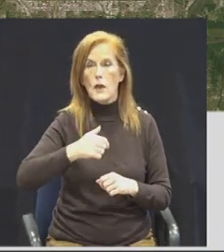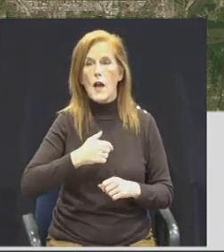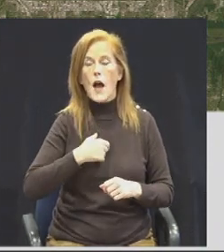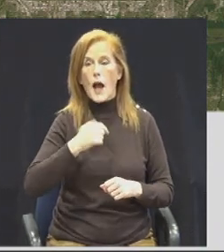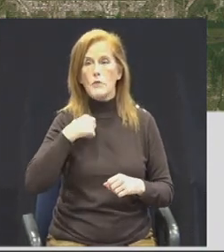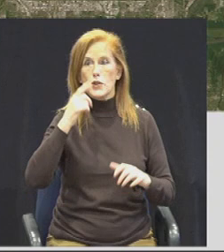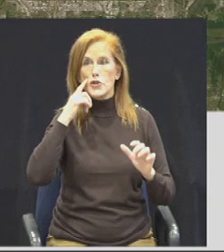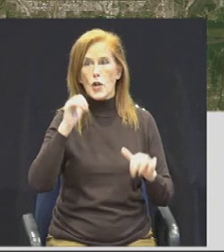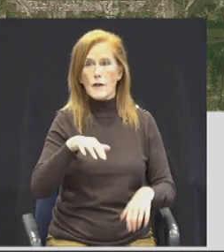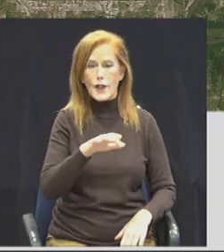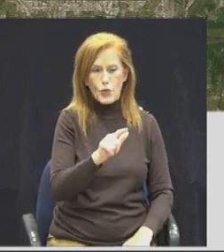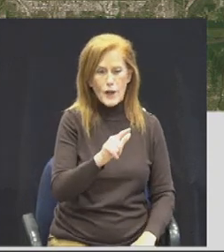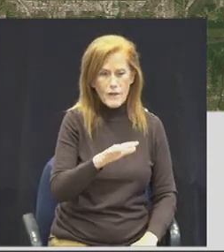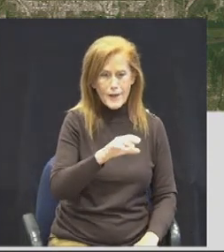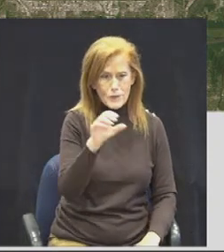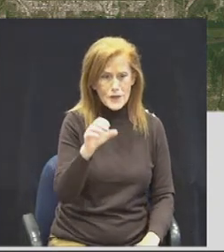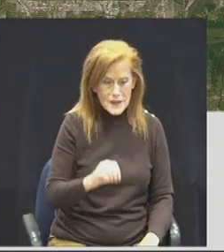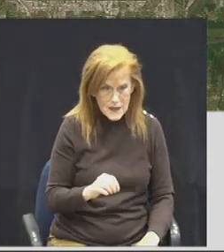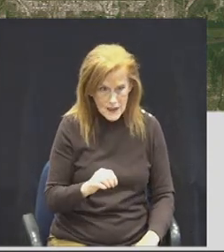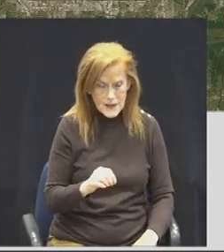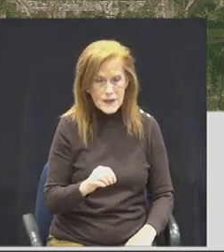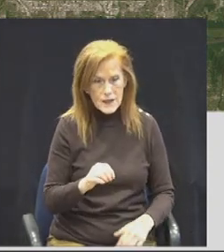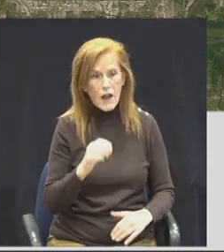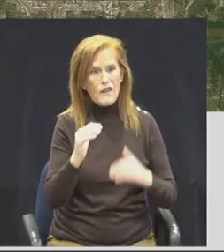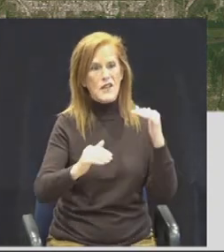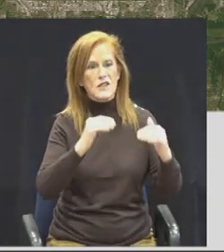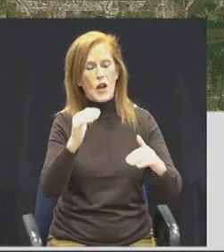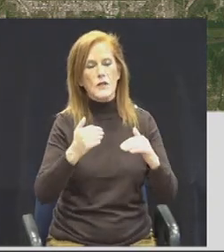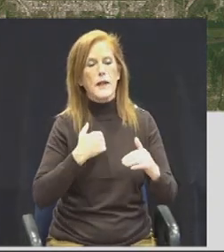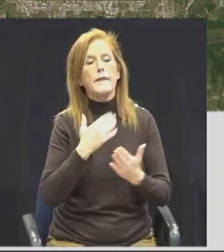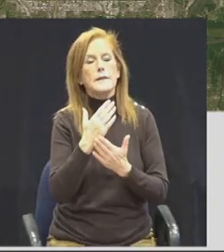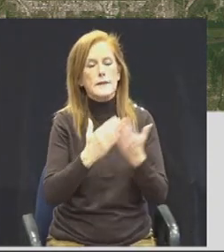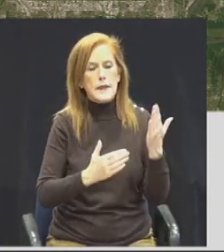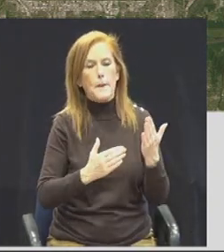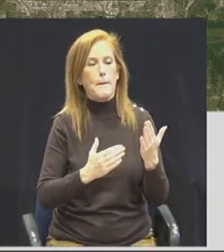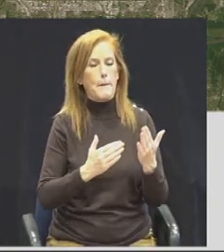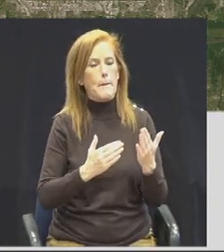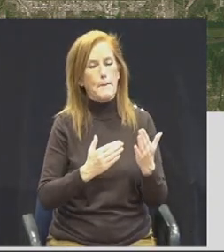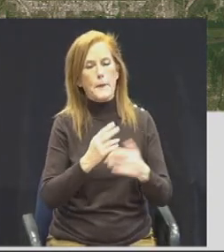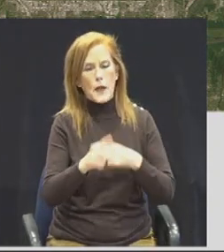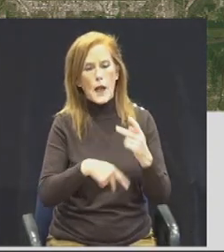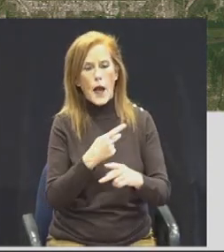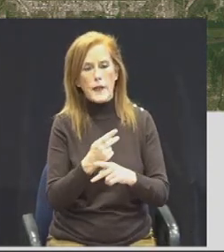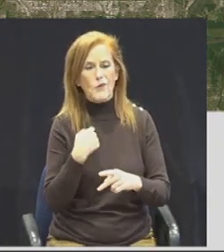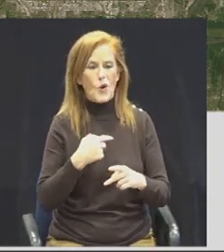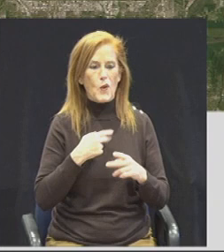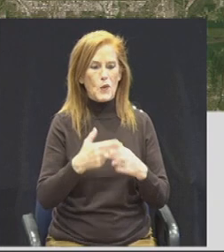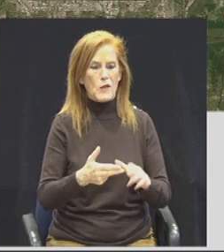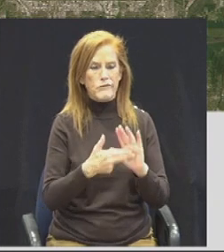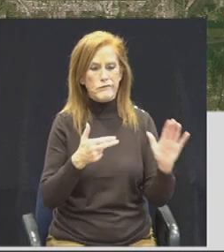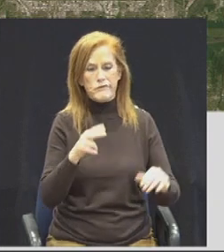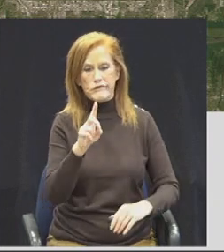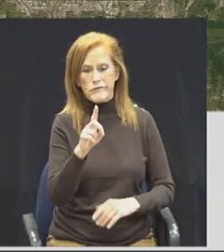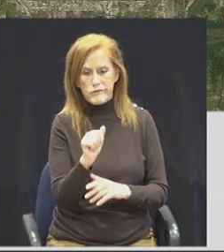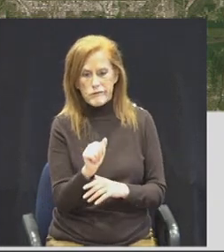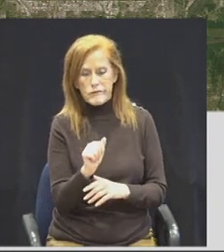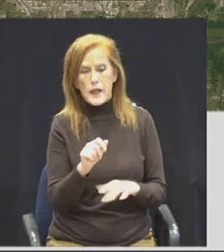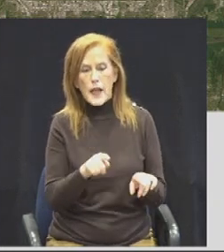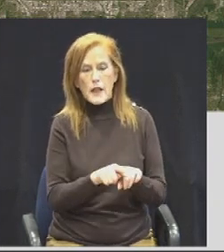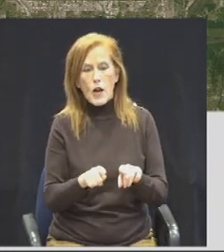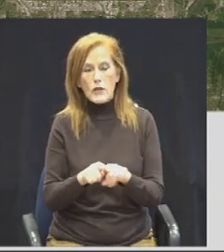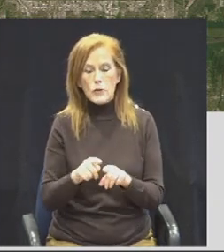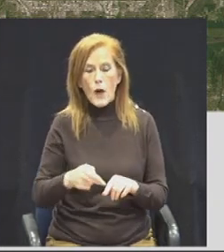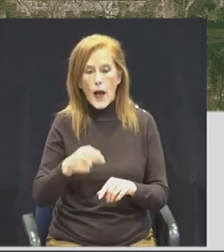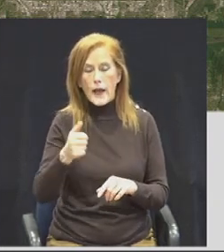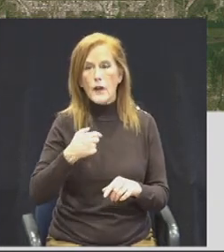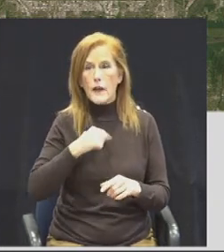25% almost of metro area adults experience some form of what we would call a disability. And then obviously very, very much higher